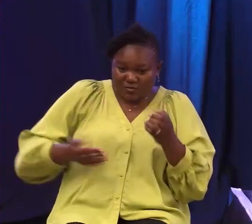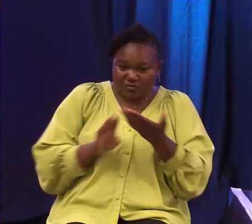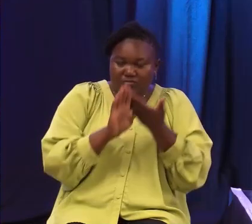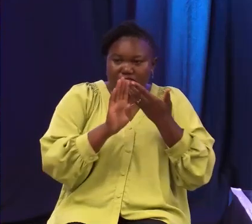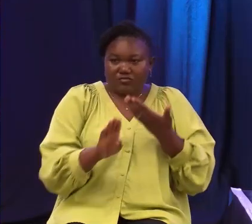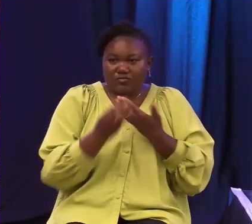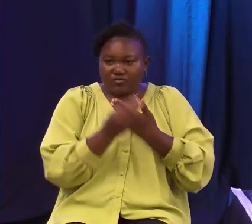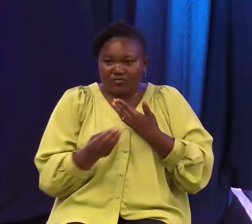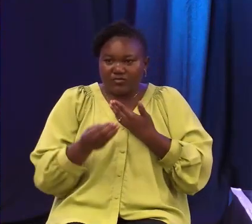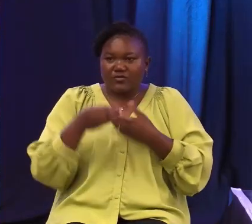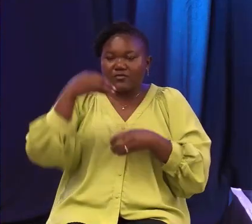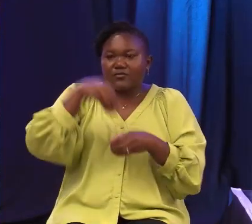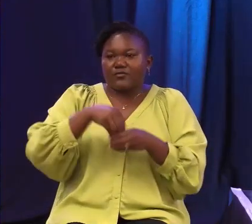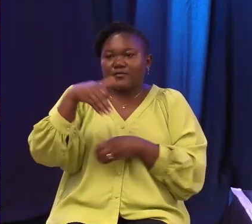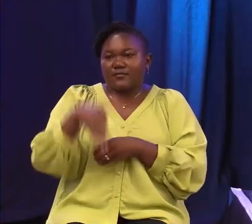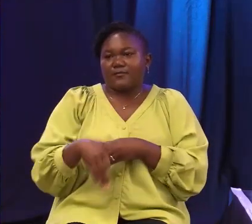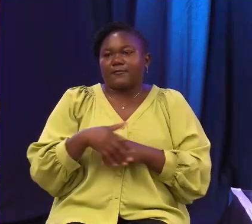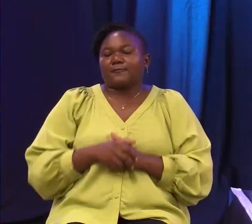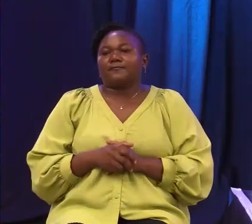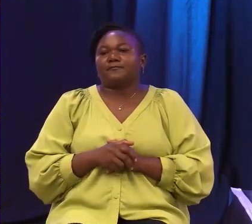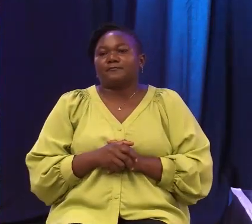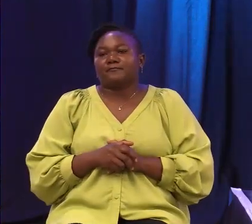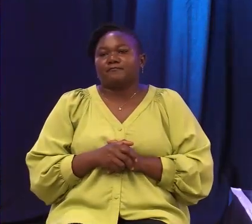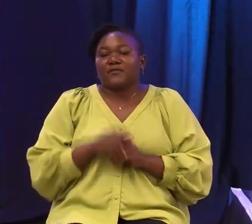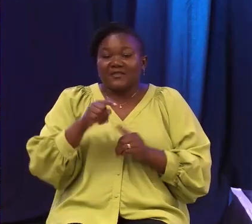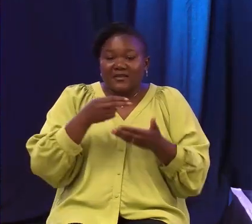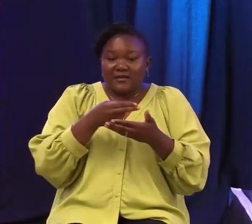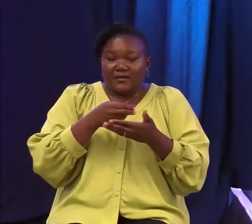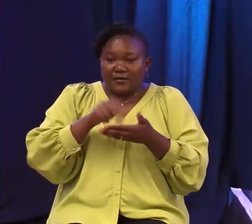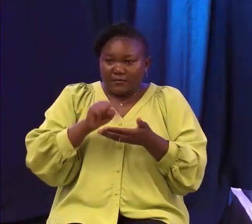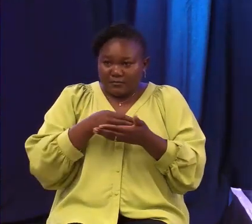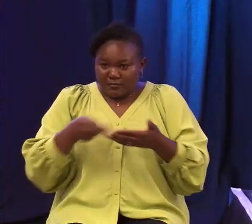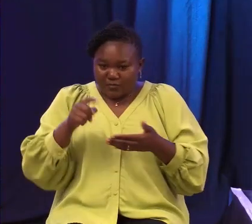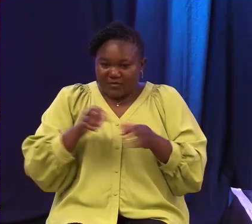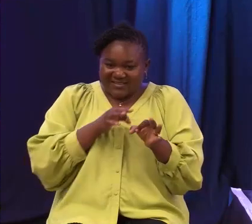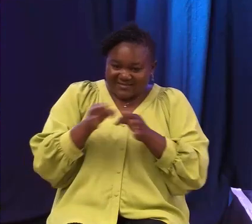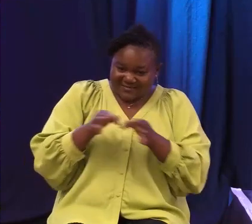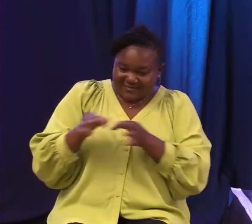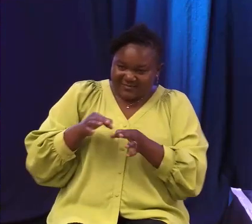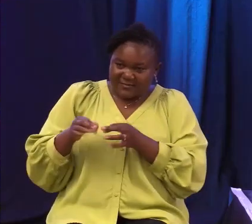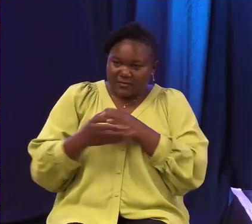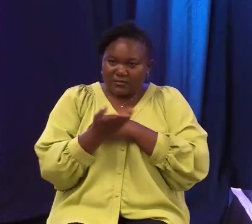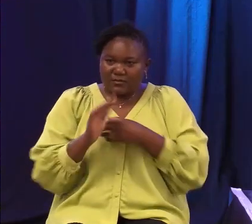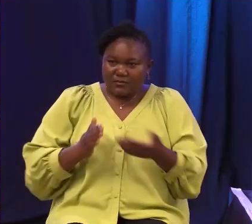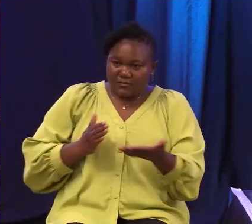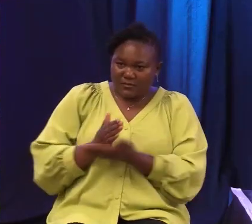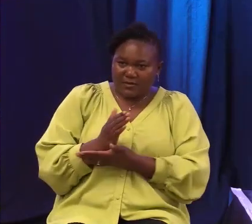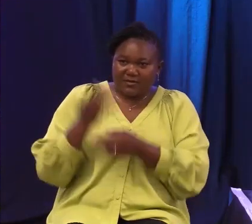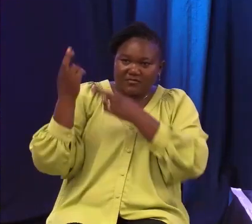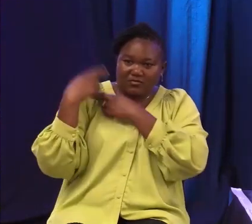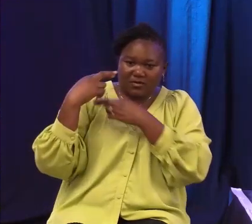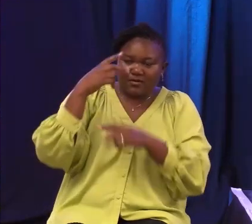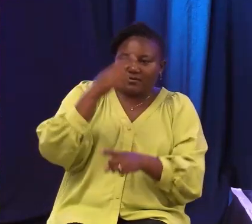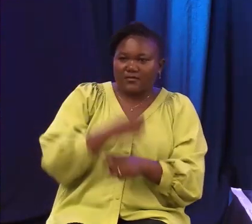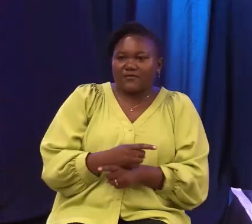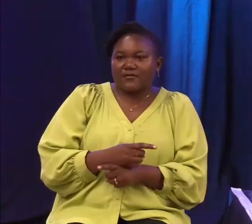and Namibia is one of the signatories. The convention explains all rights and the responsibility of government,